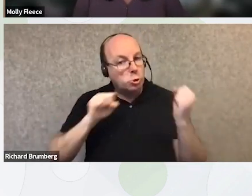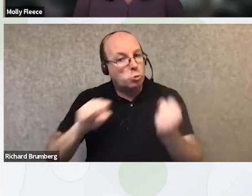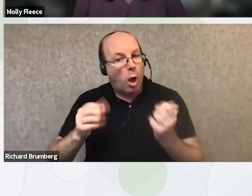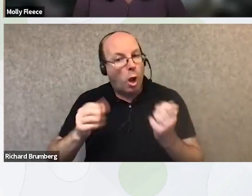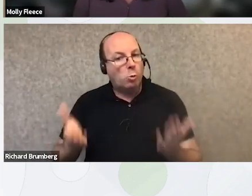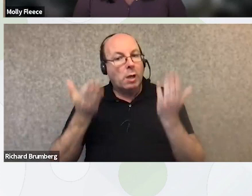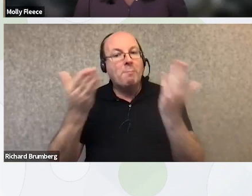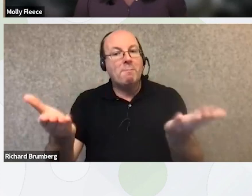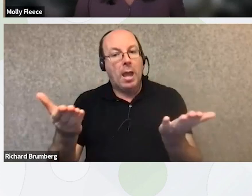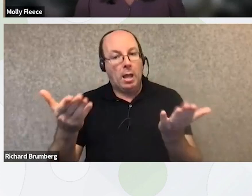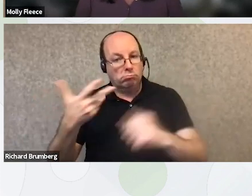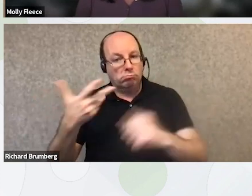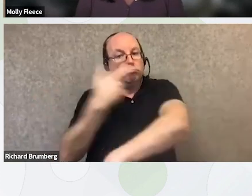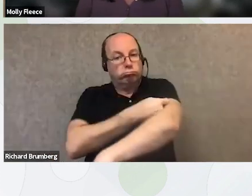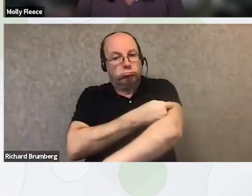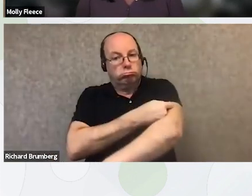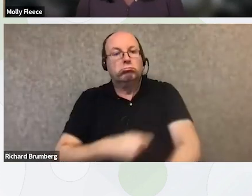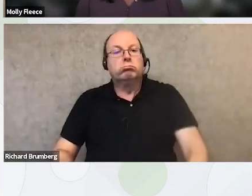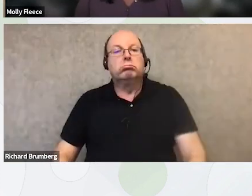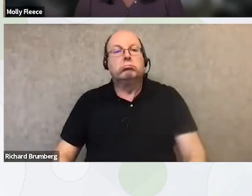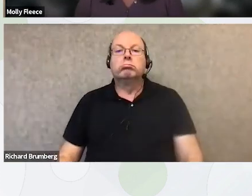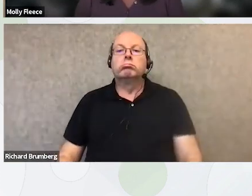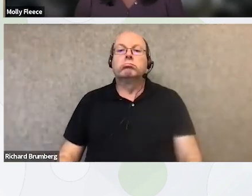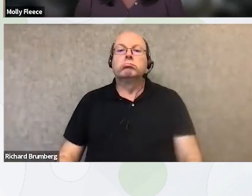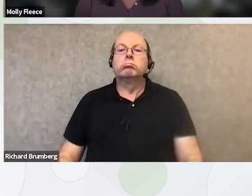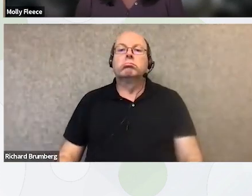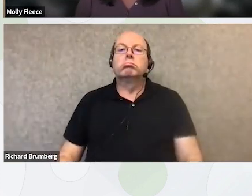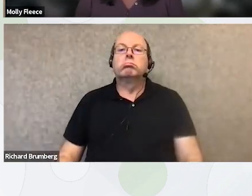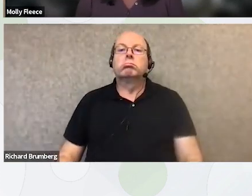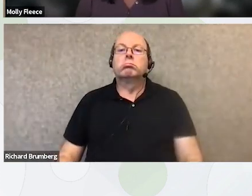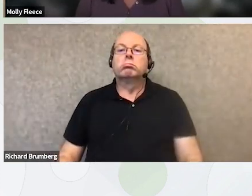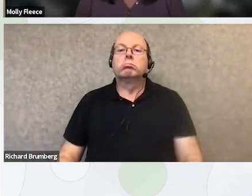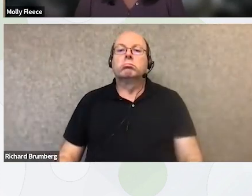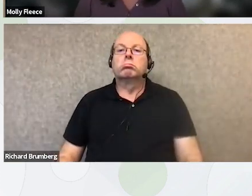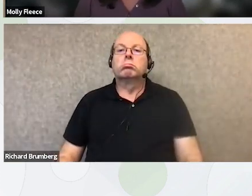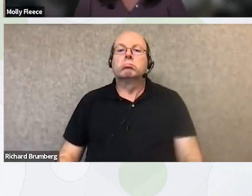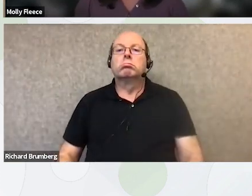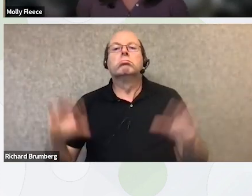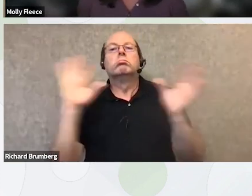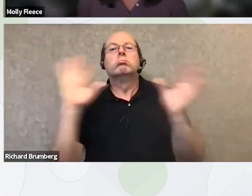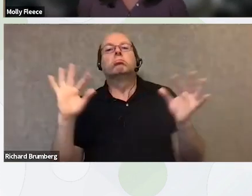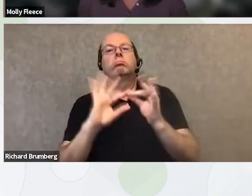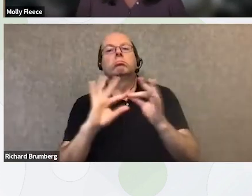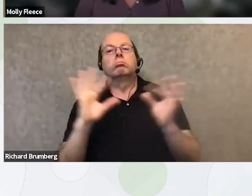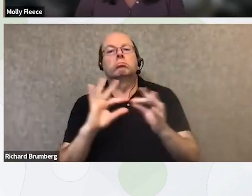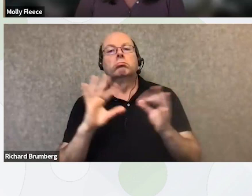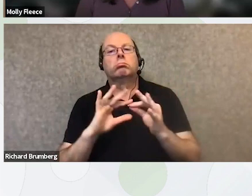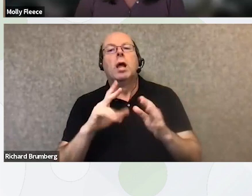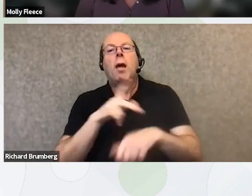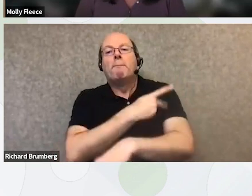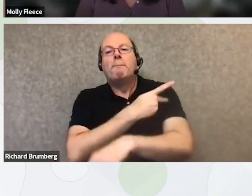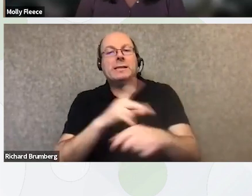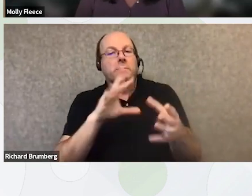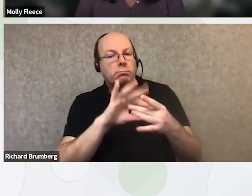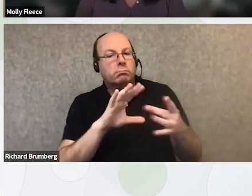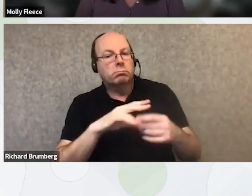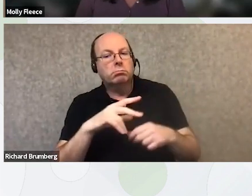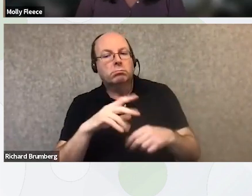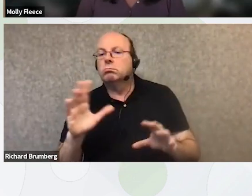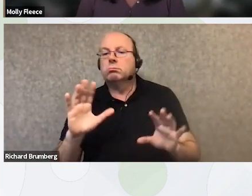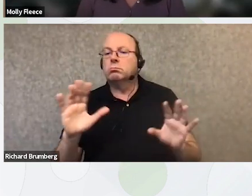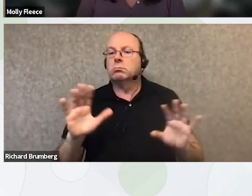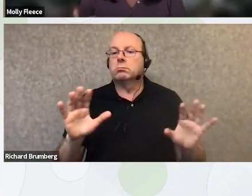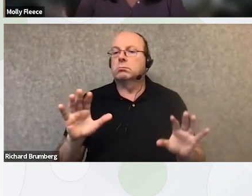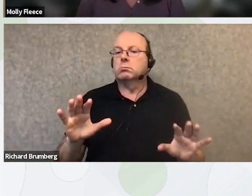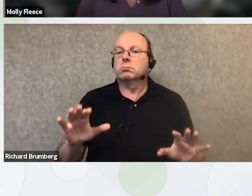And so what I hear most frequently about the flu vaccine every year when I'm counseling my patients is, oh, I